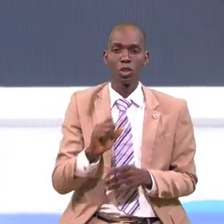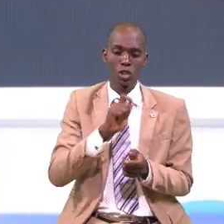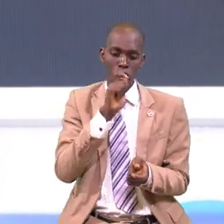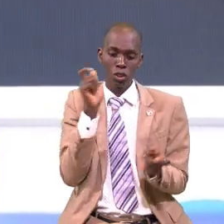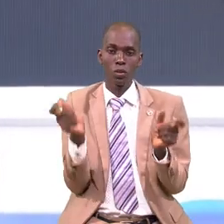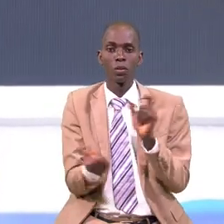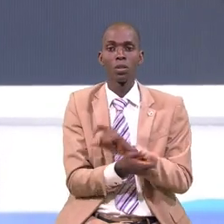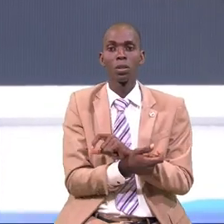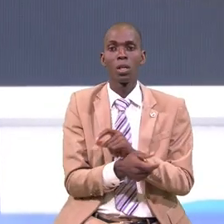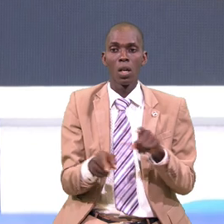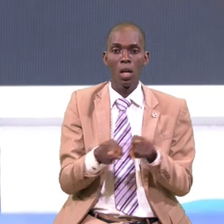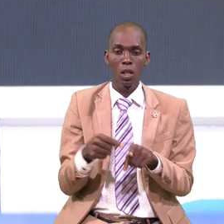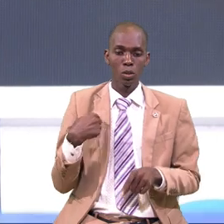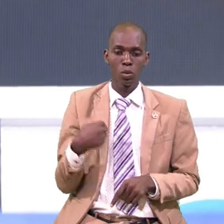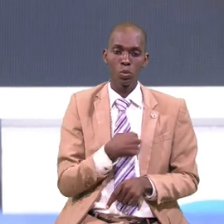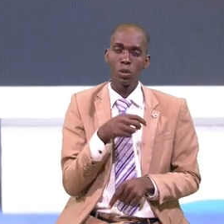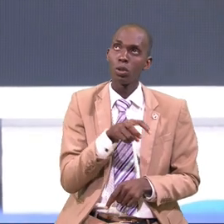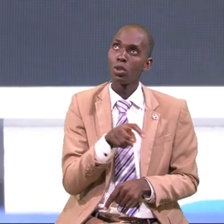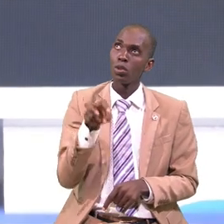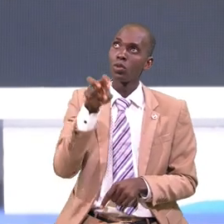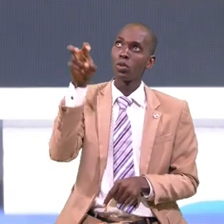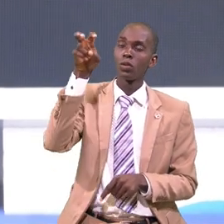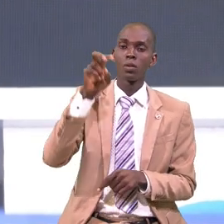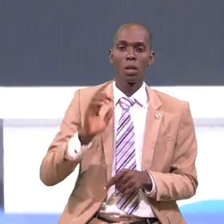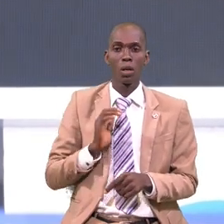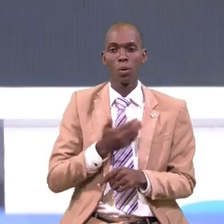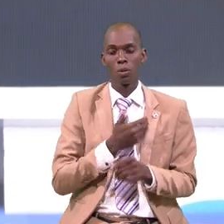As we travel through a pilgrim journey,